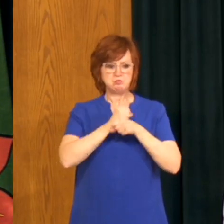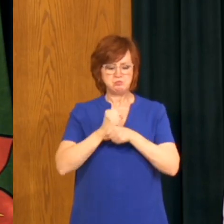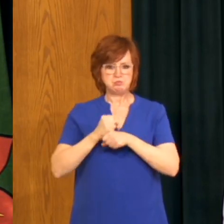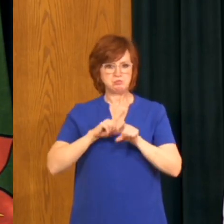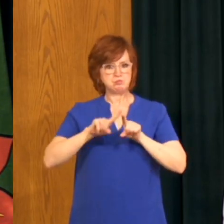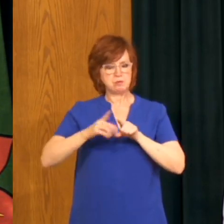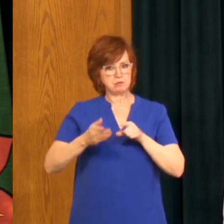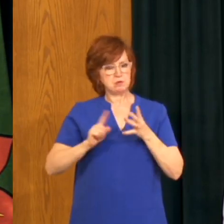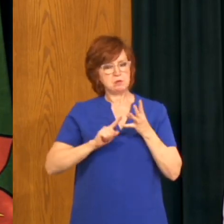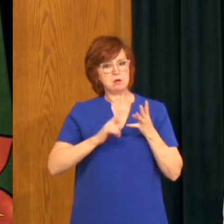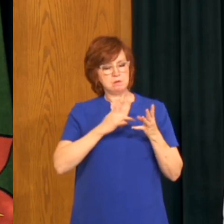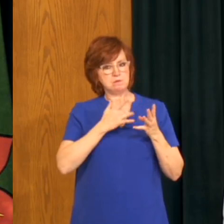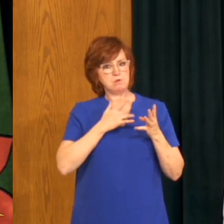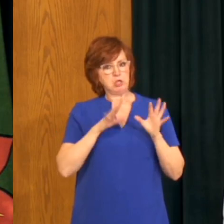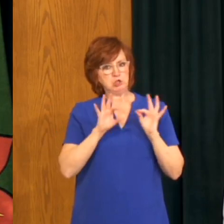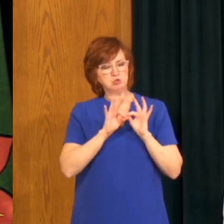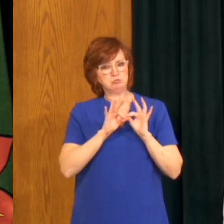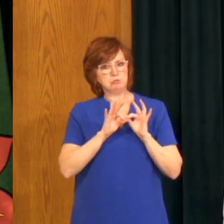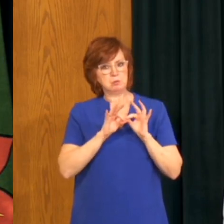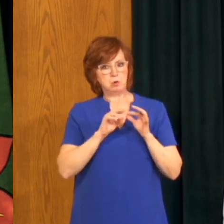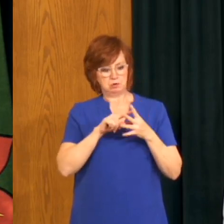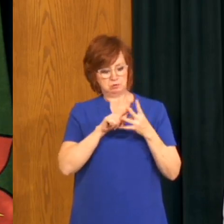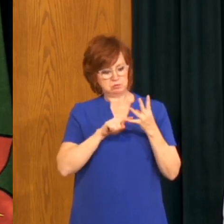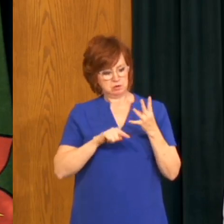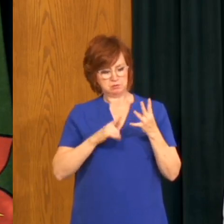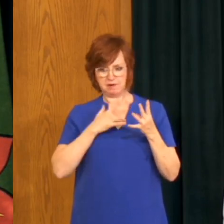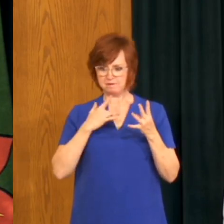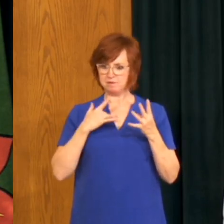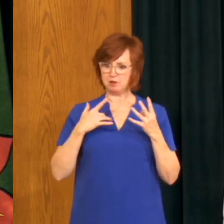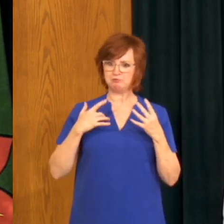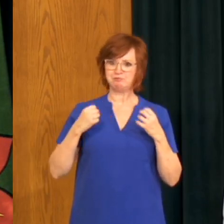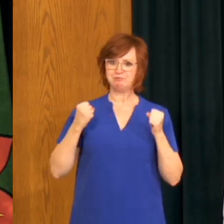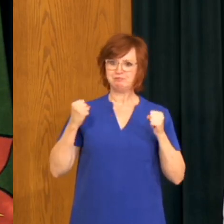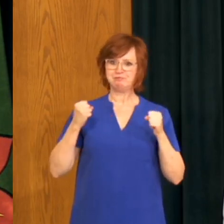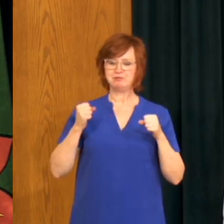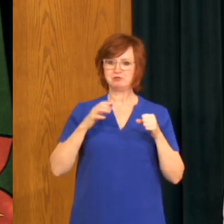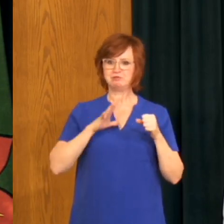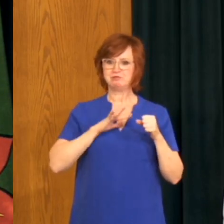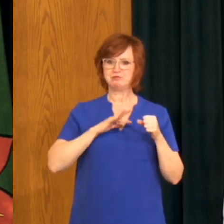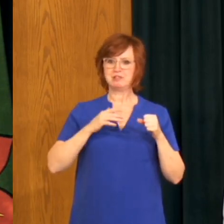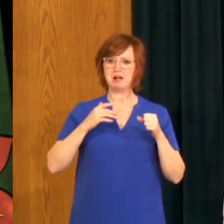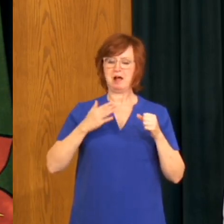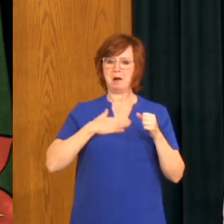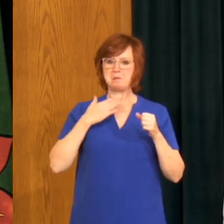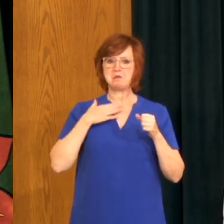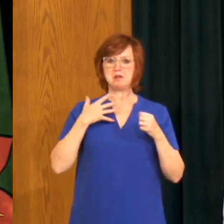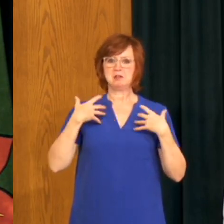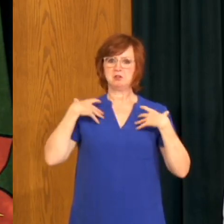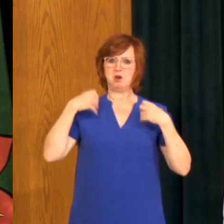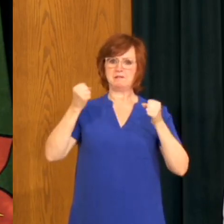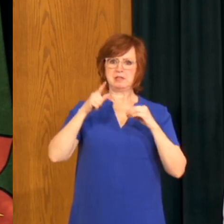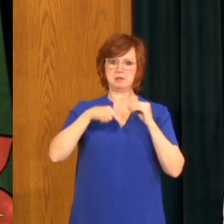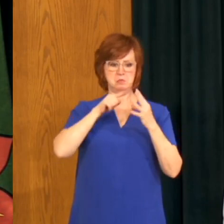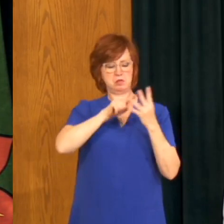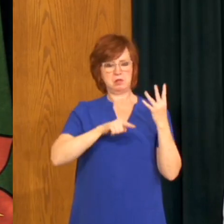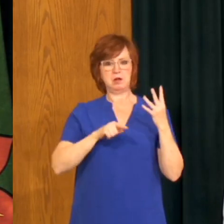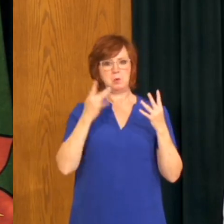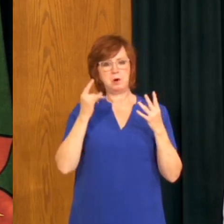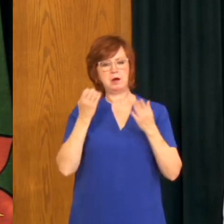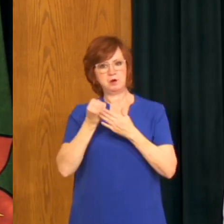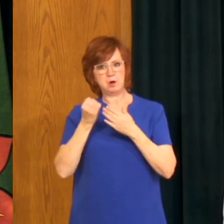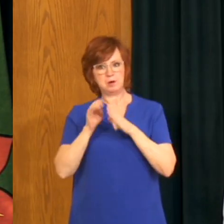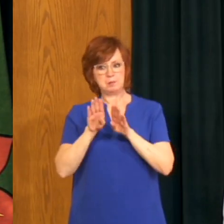in the months and years ahead, not only in regaining some lost ground with respect to our export numbers and our